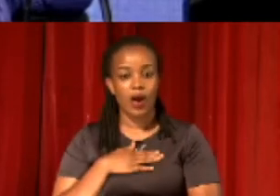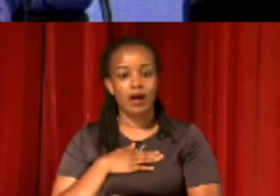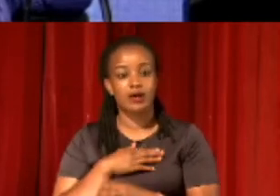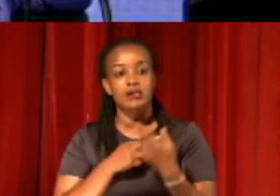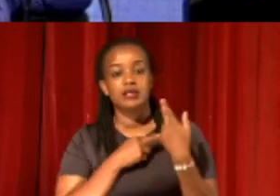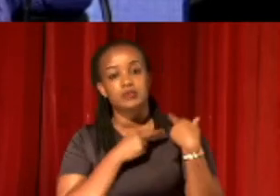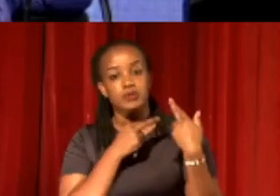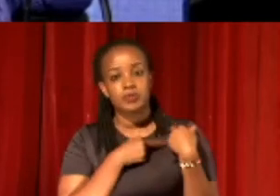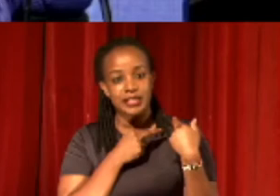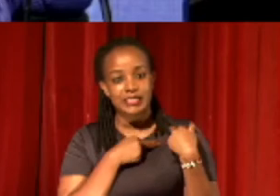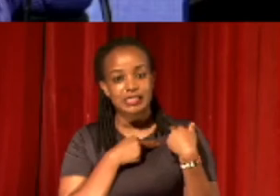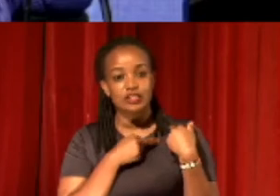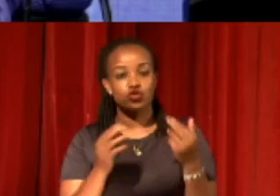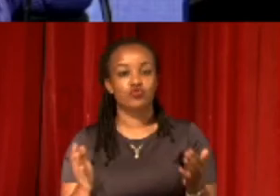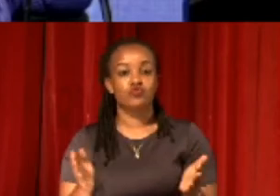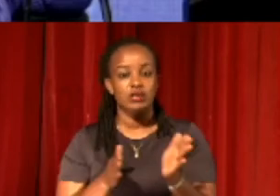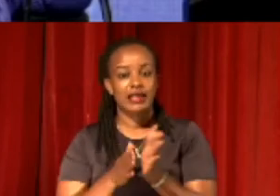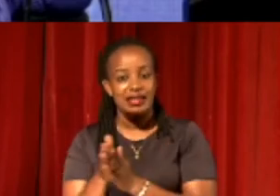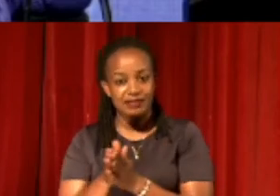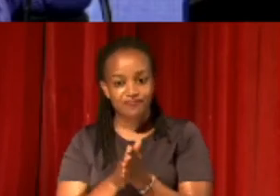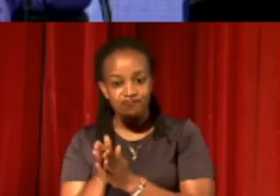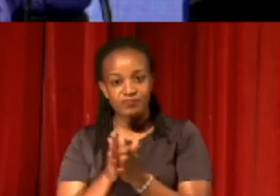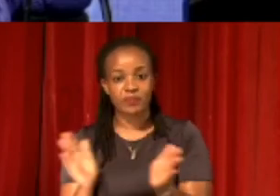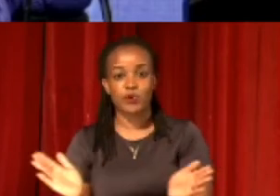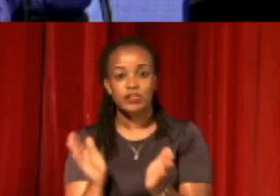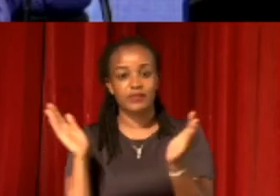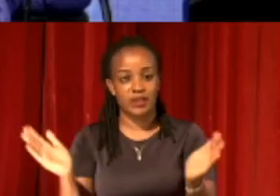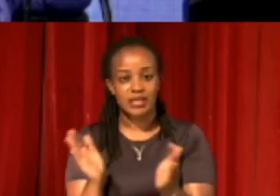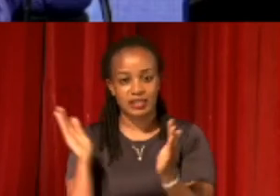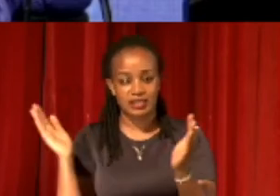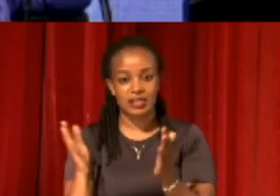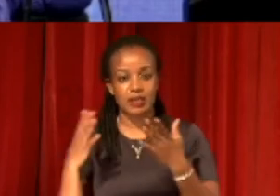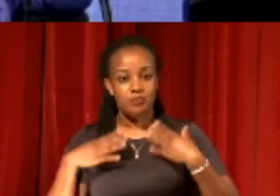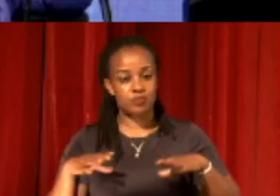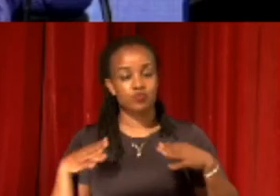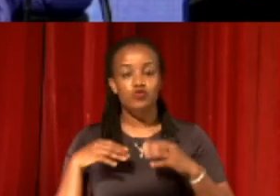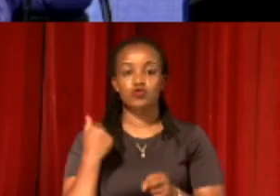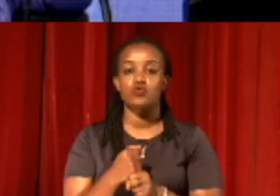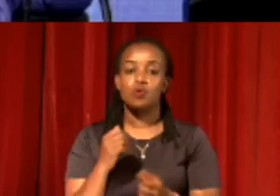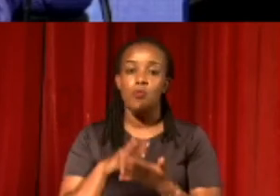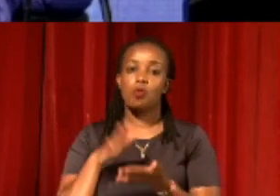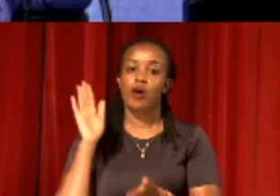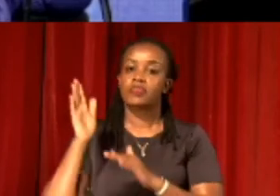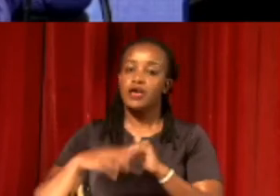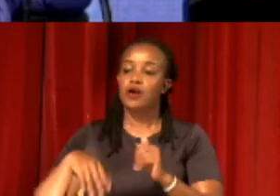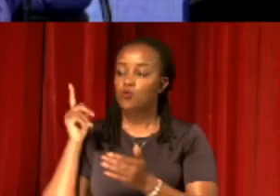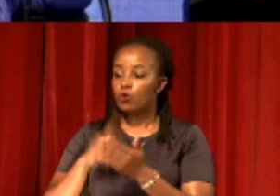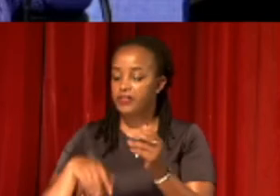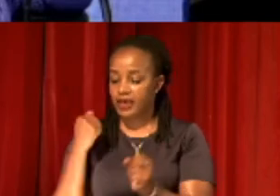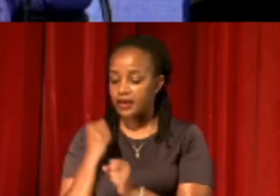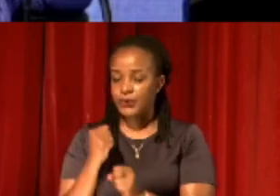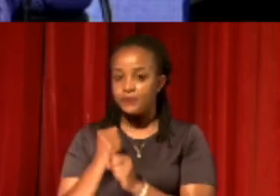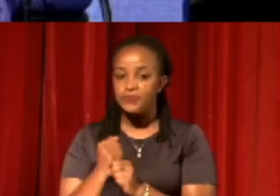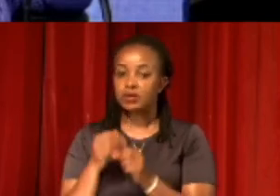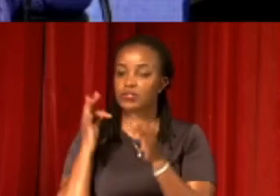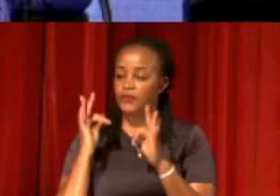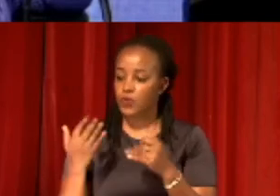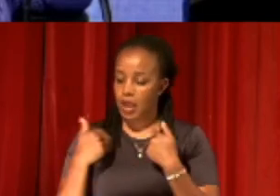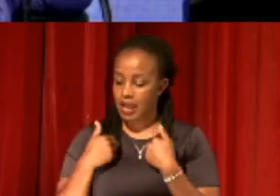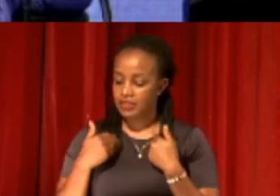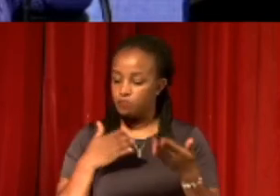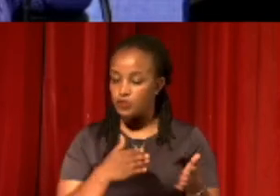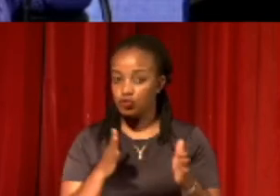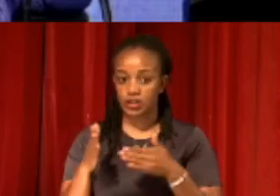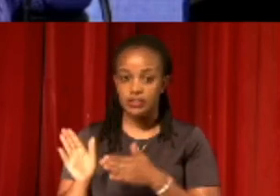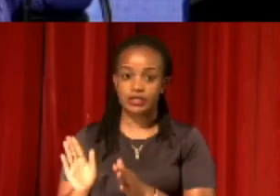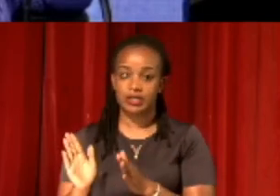always to inspire, mm-hmm. always to get people to build and do more than they're doing. Mm-hmm. If you had the opportunity to speak to the industry,